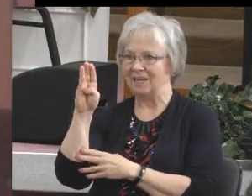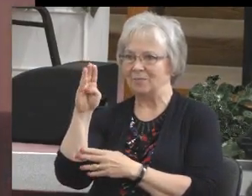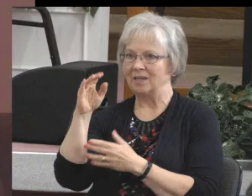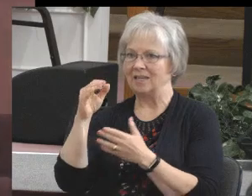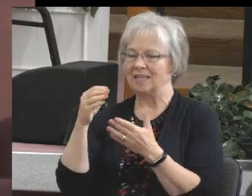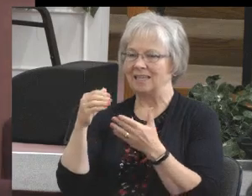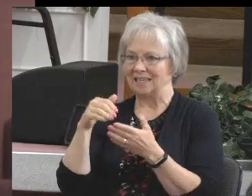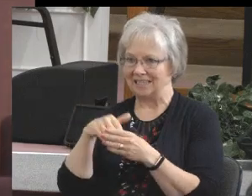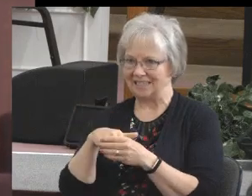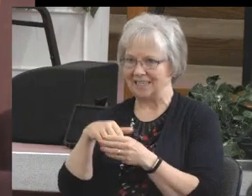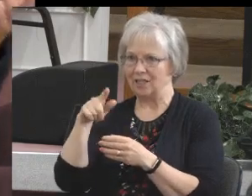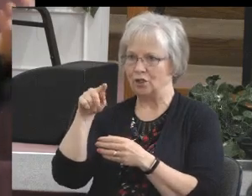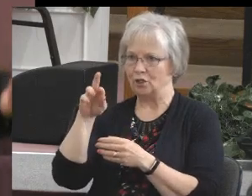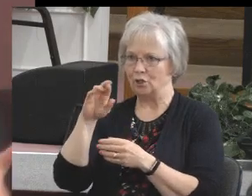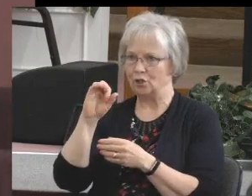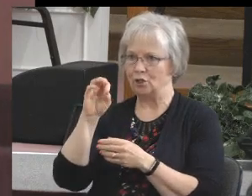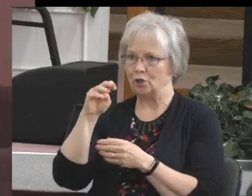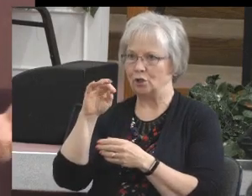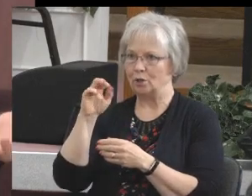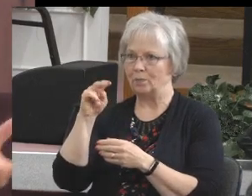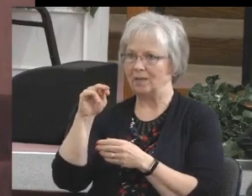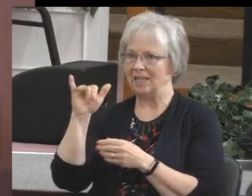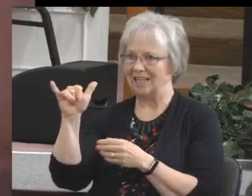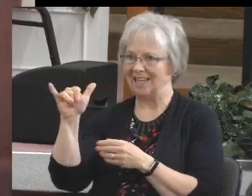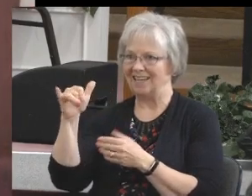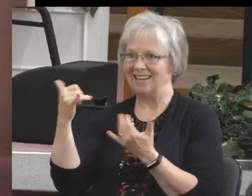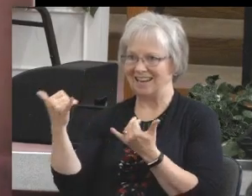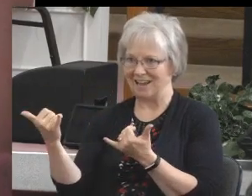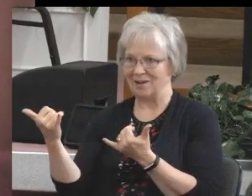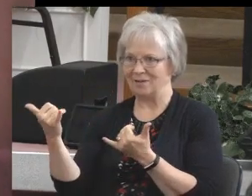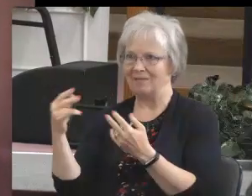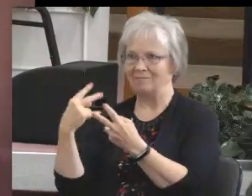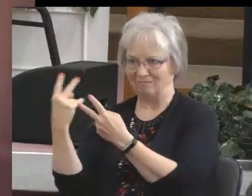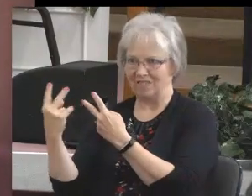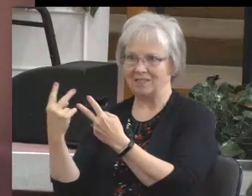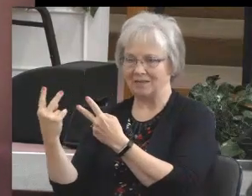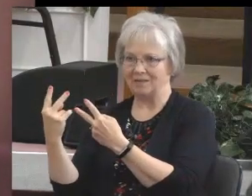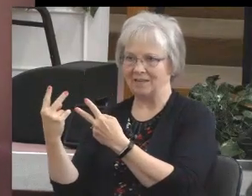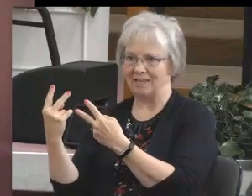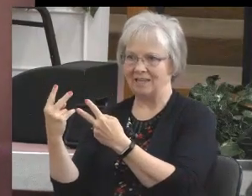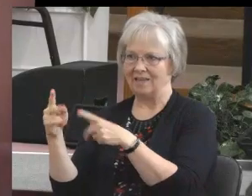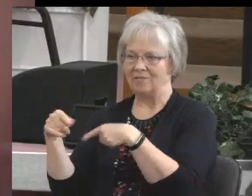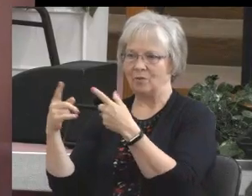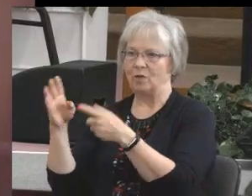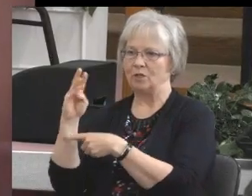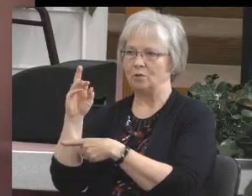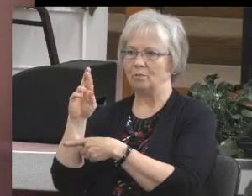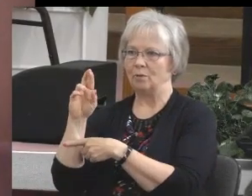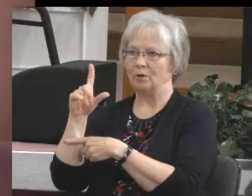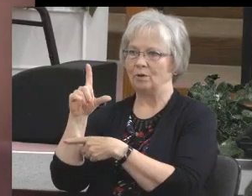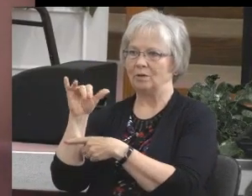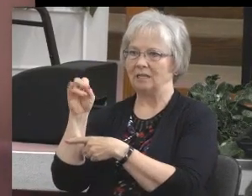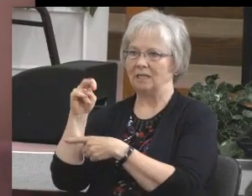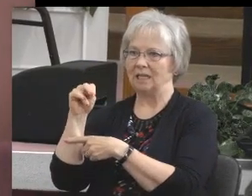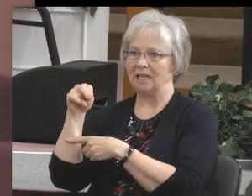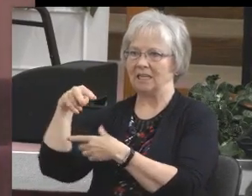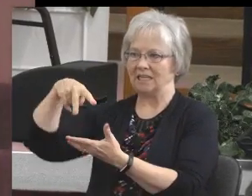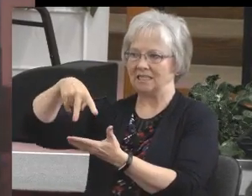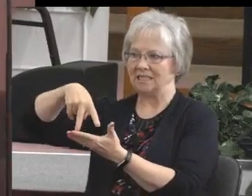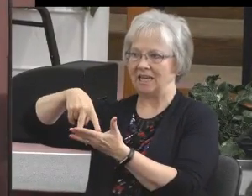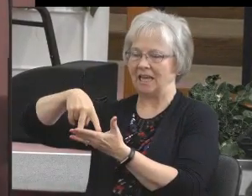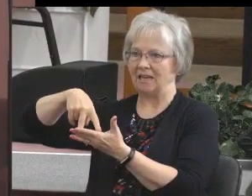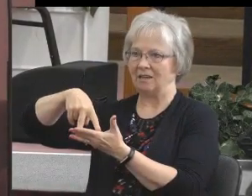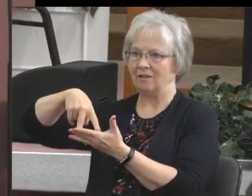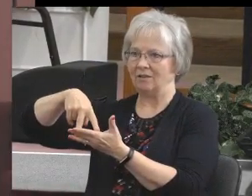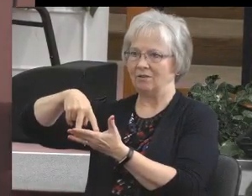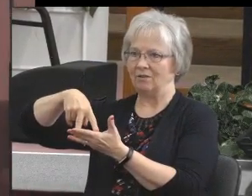If he got to go to Berlin yesterday, if he were in Berlin and he went to a public event and they invited everybody to stand for the national